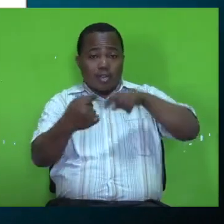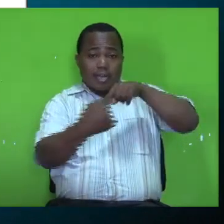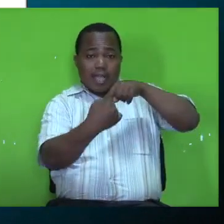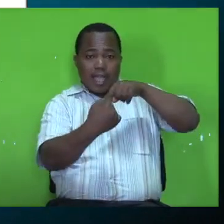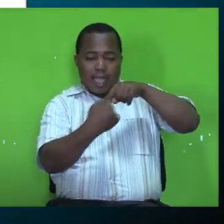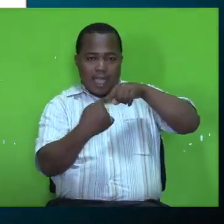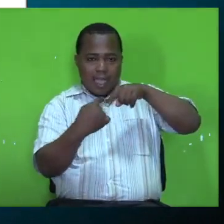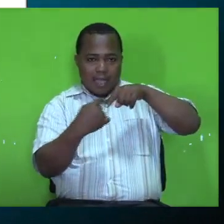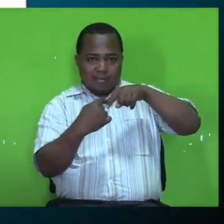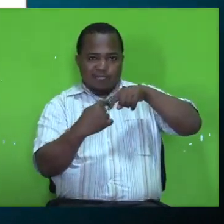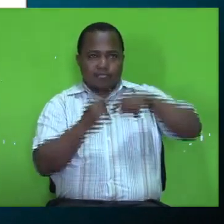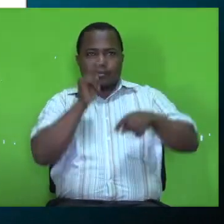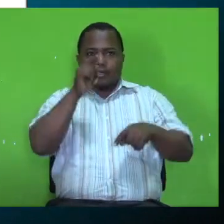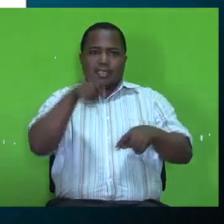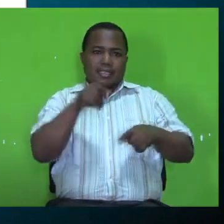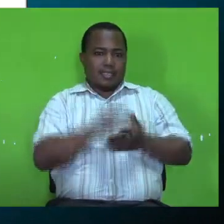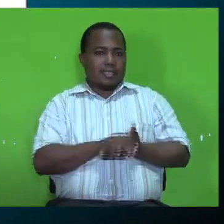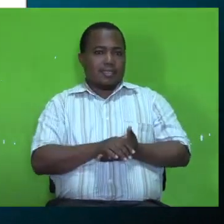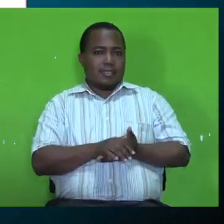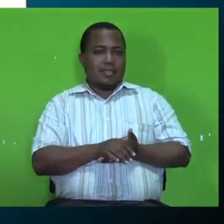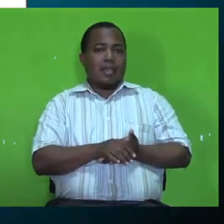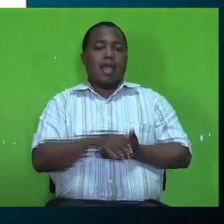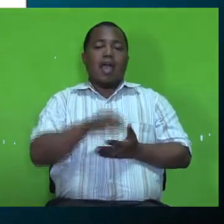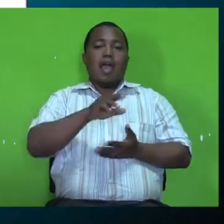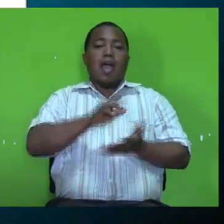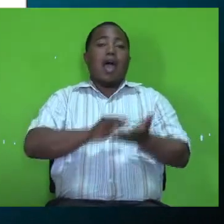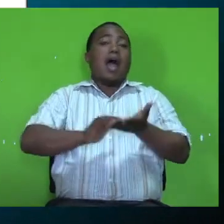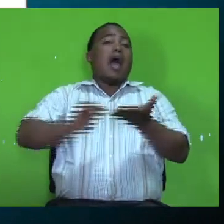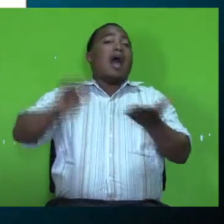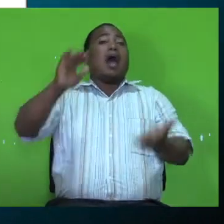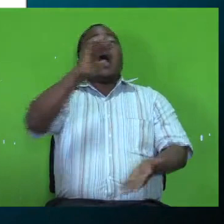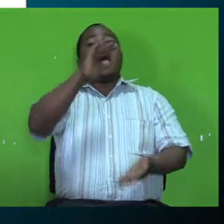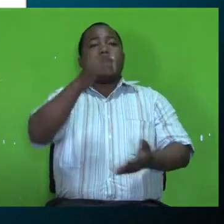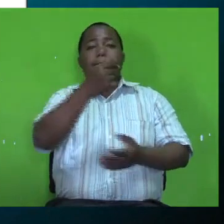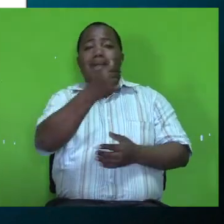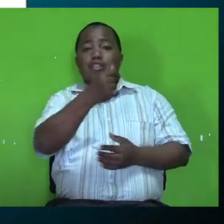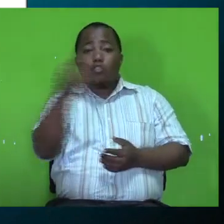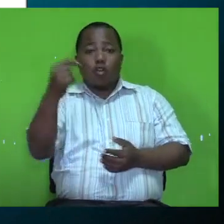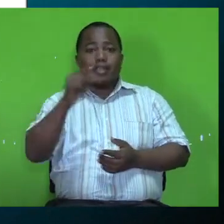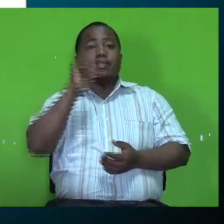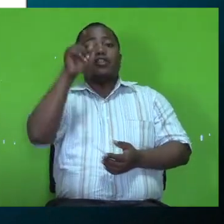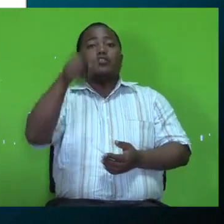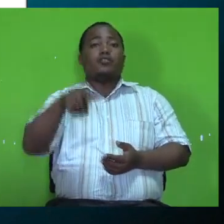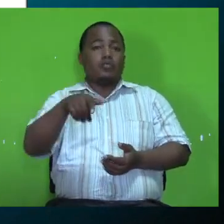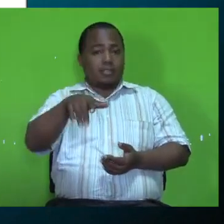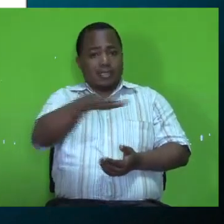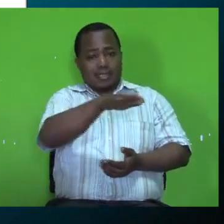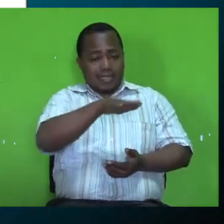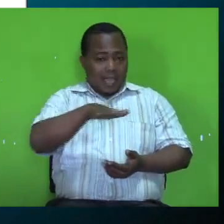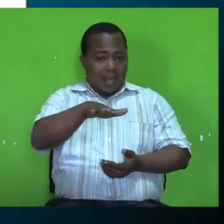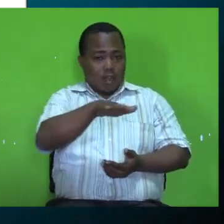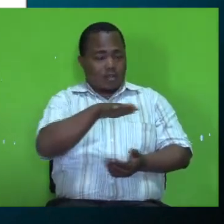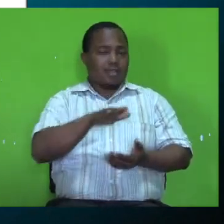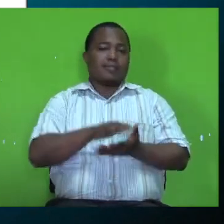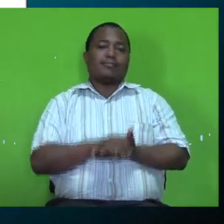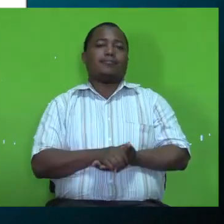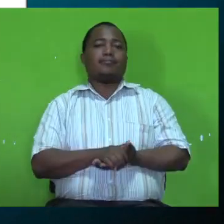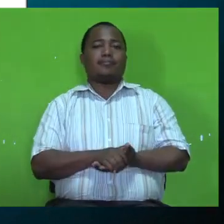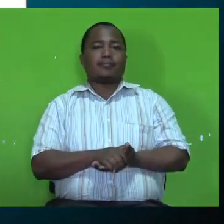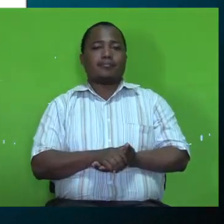cell sap is hypertonic to the surrounding. Hence,